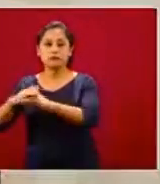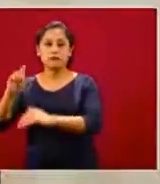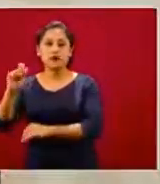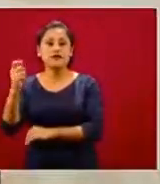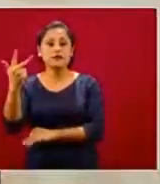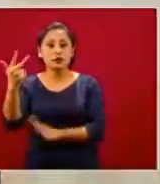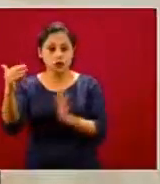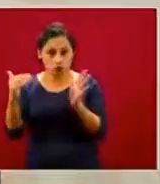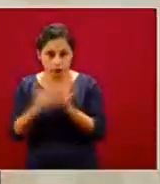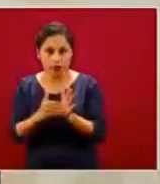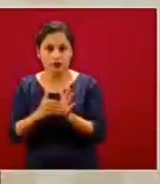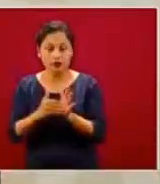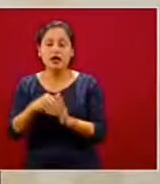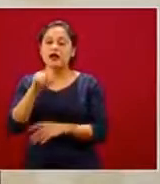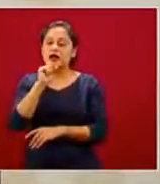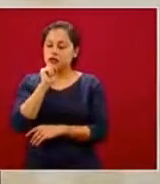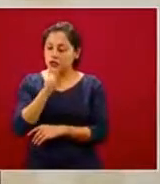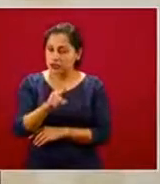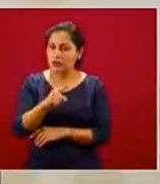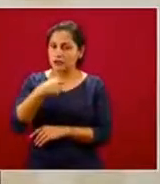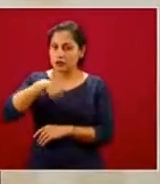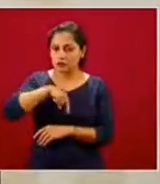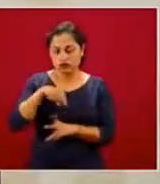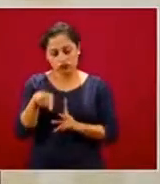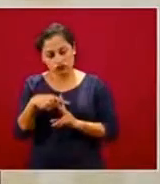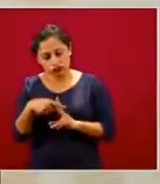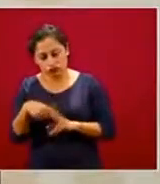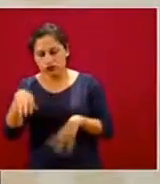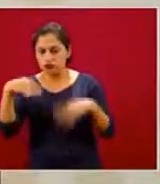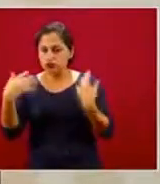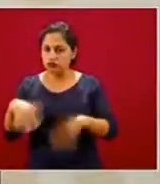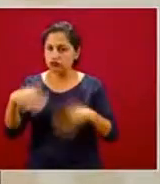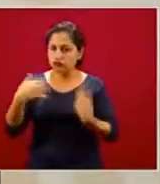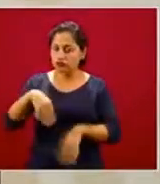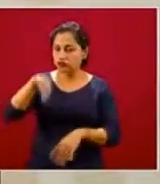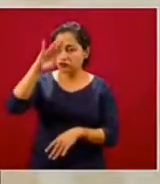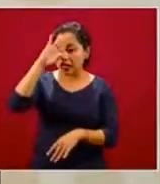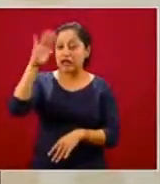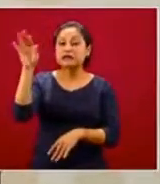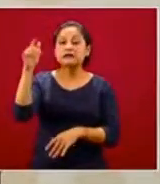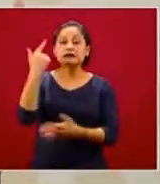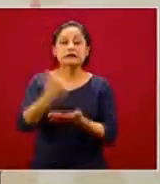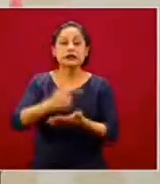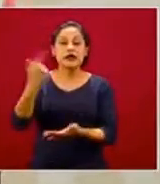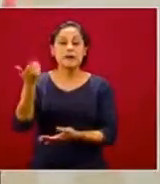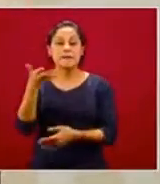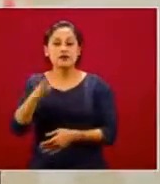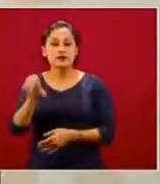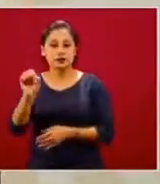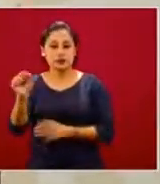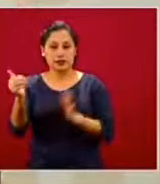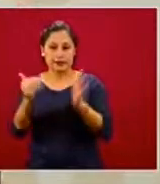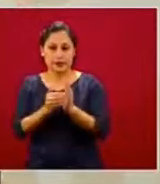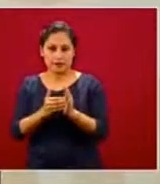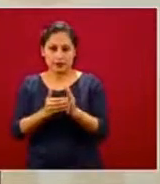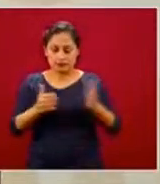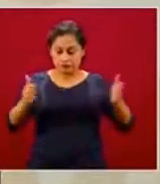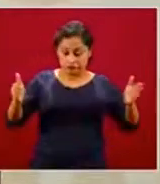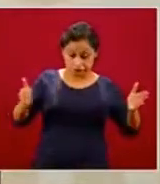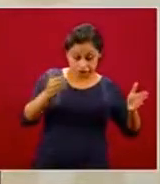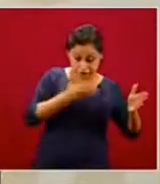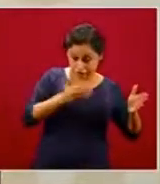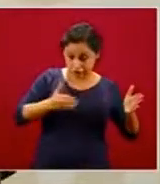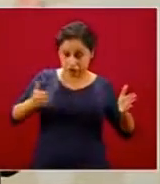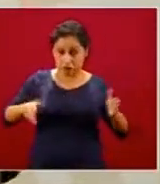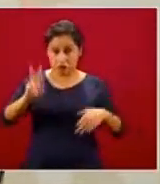28,000, which is around 30,000. And then in the most catastrophic scenario, up as much as 60,000. So